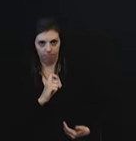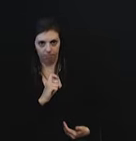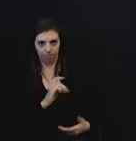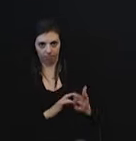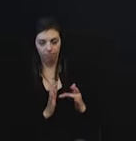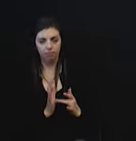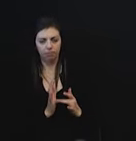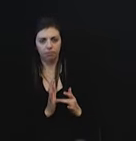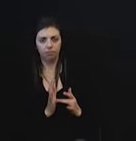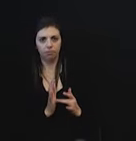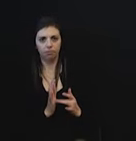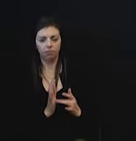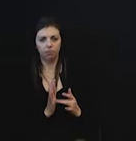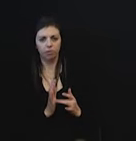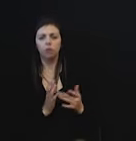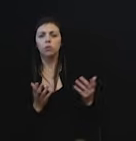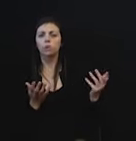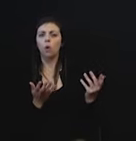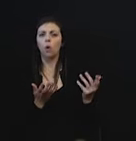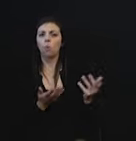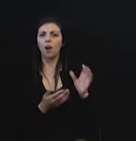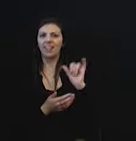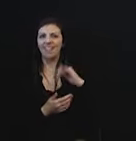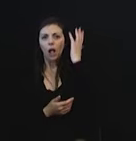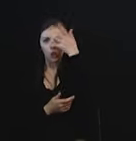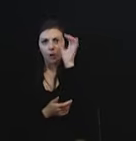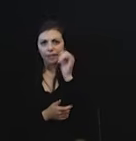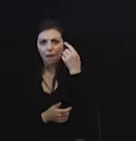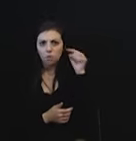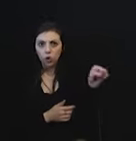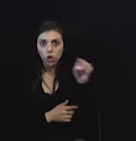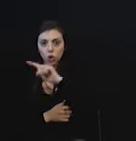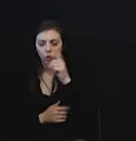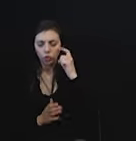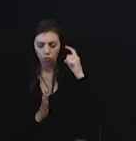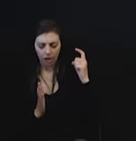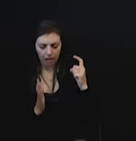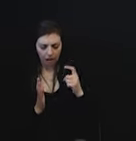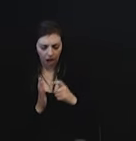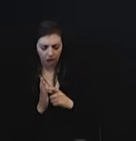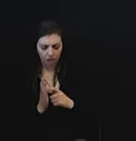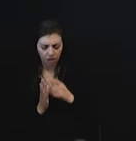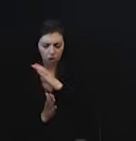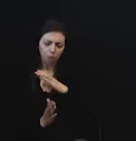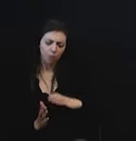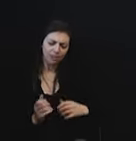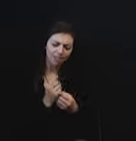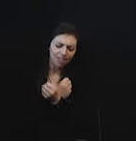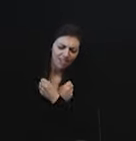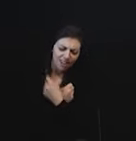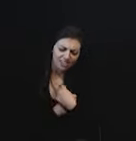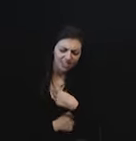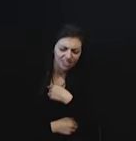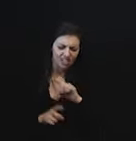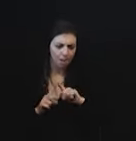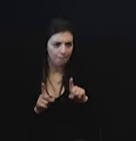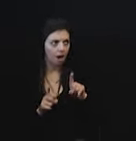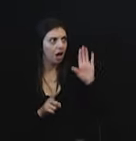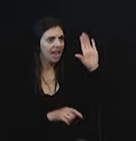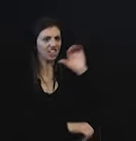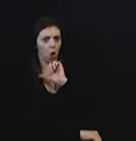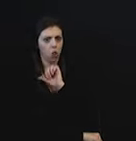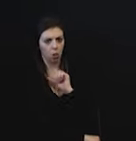So what does it look like for you to not just recognize the love that Christ has for you, but the authority he has in